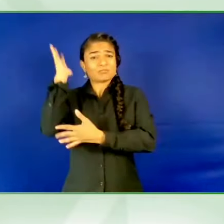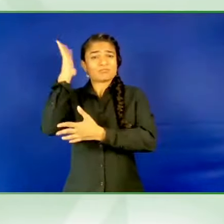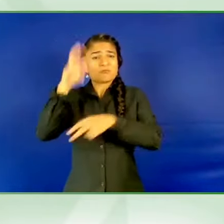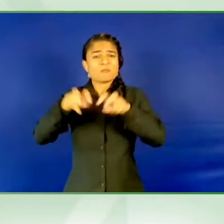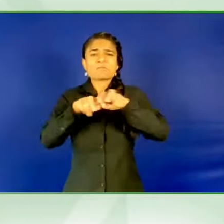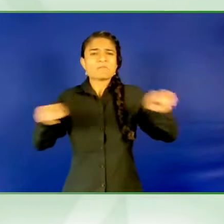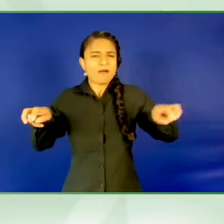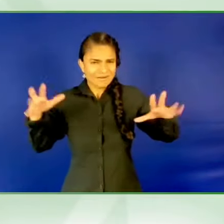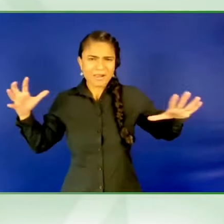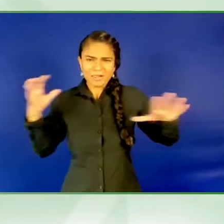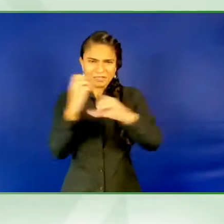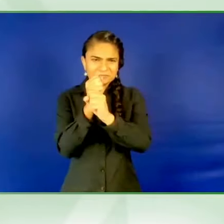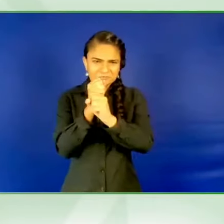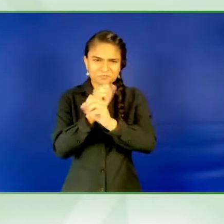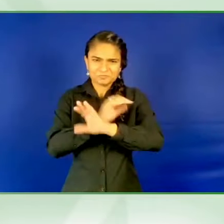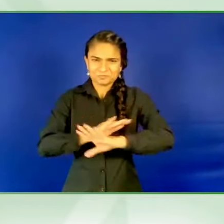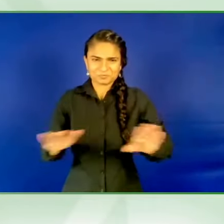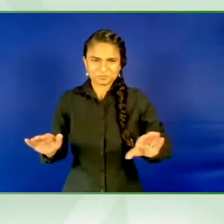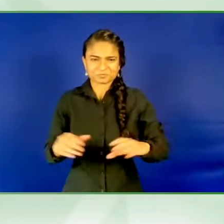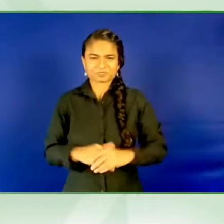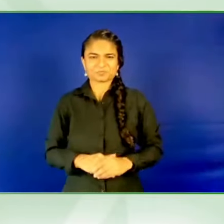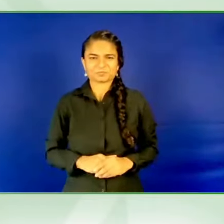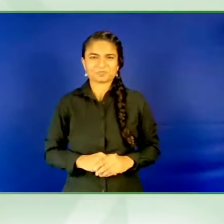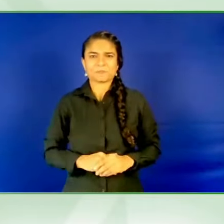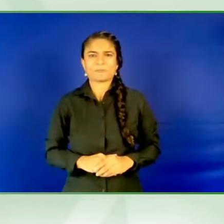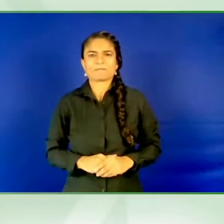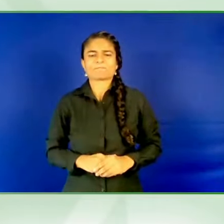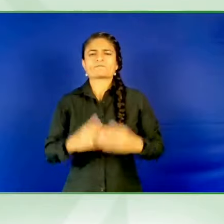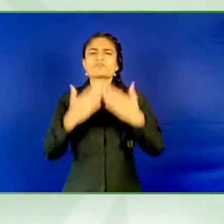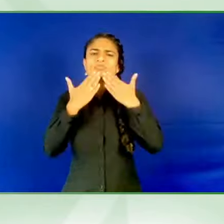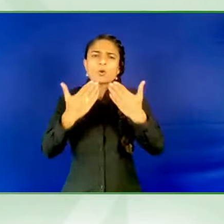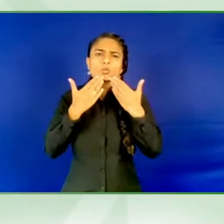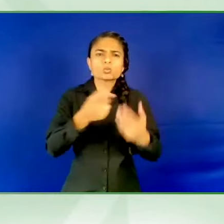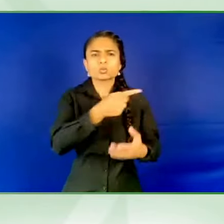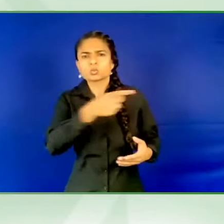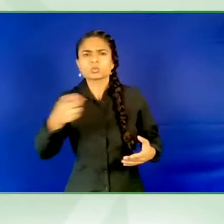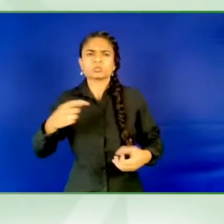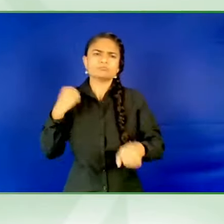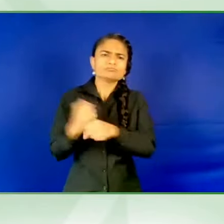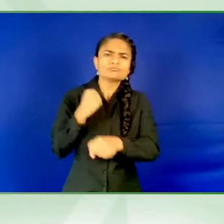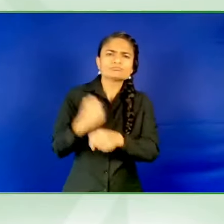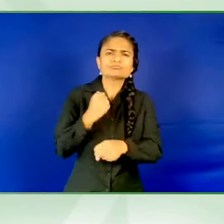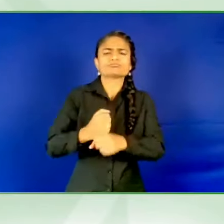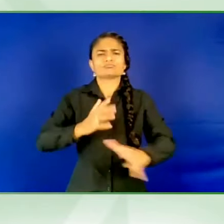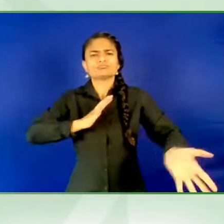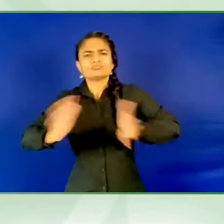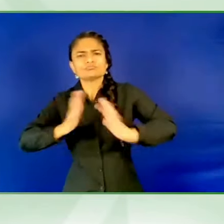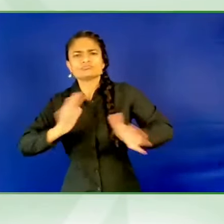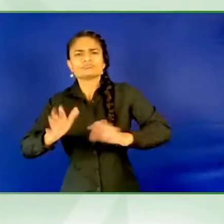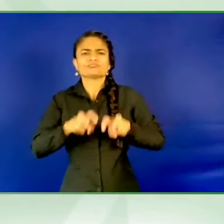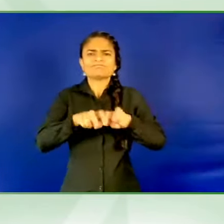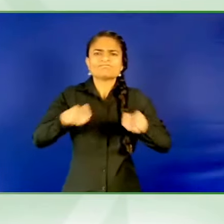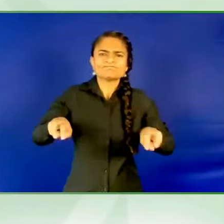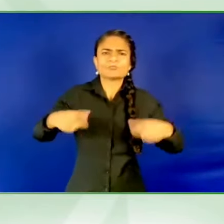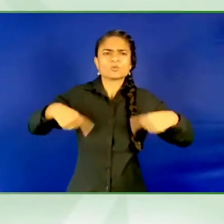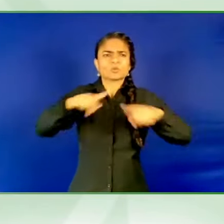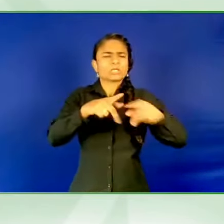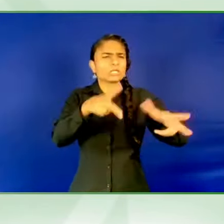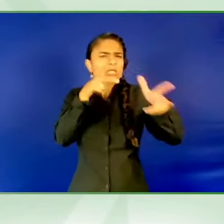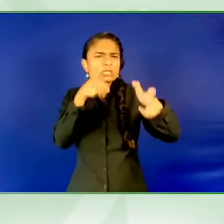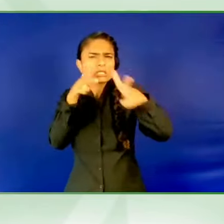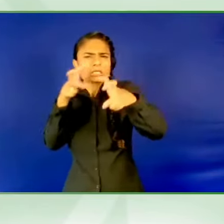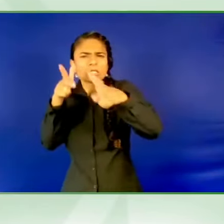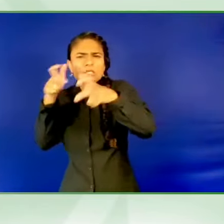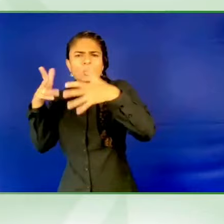and it is all inclusive to all. And I hope that today's discussion has opened the door to more better opportunities for accessibility